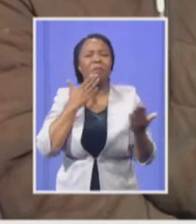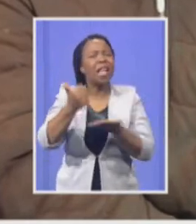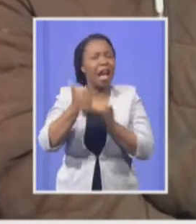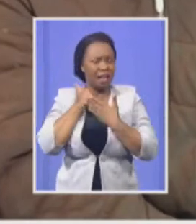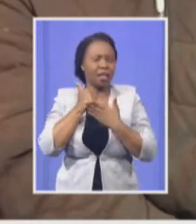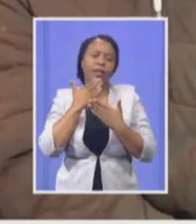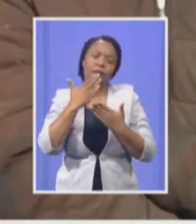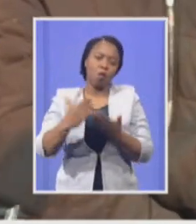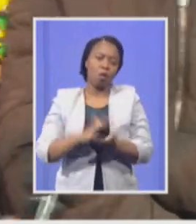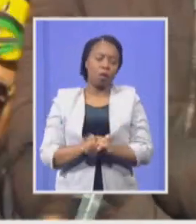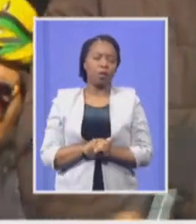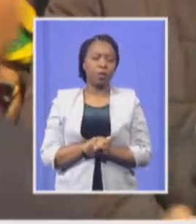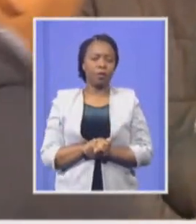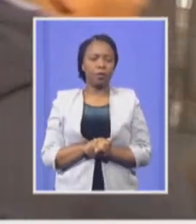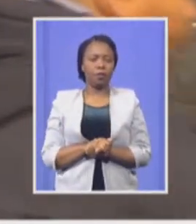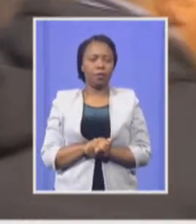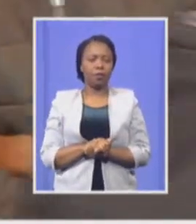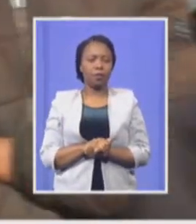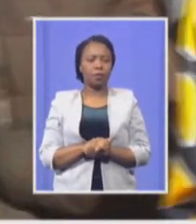Bom.